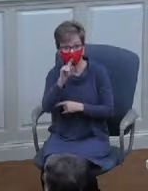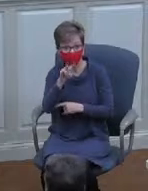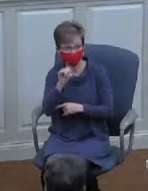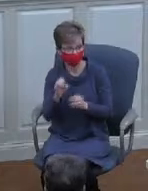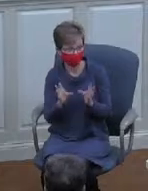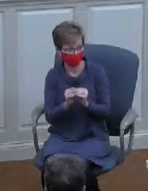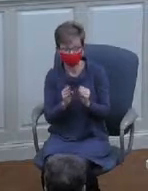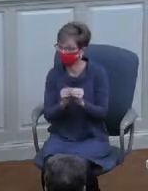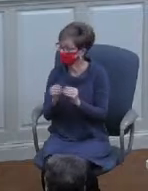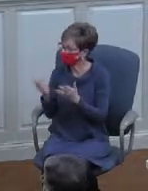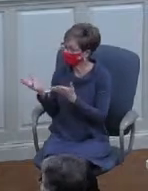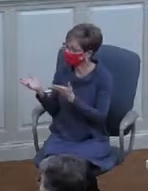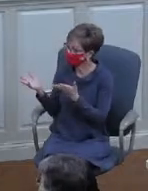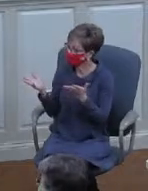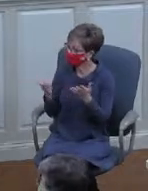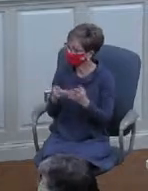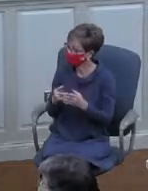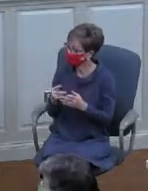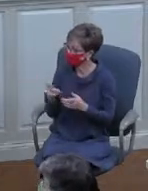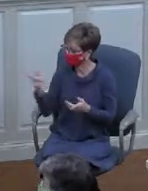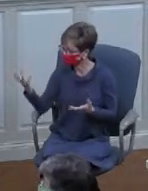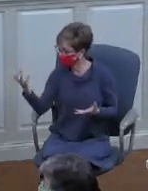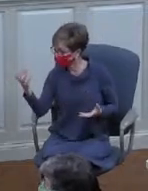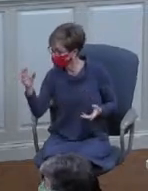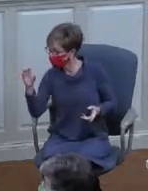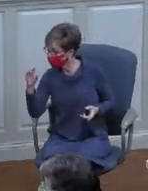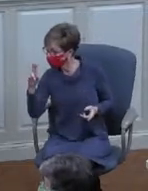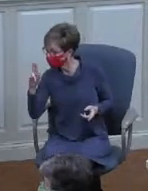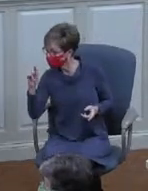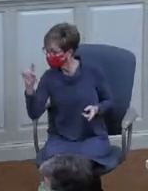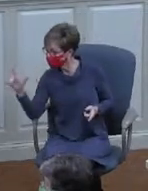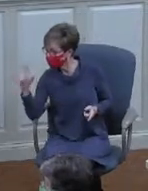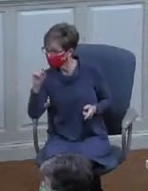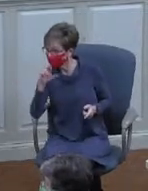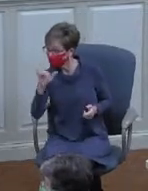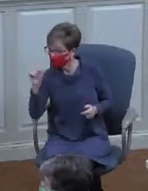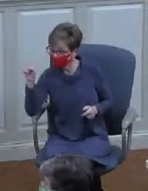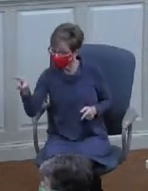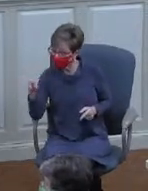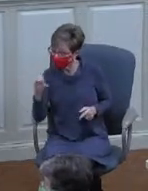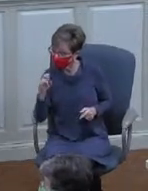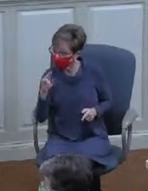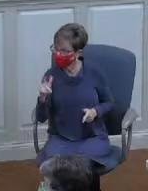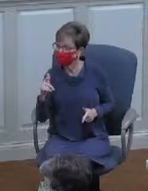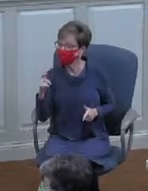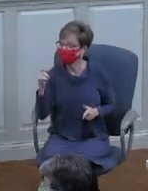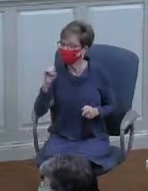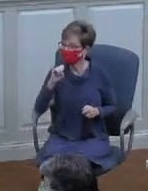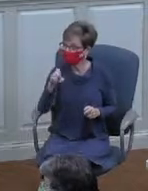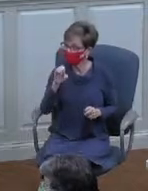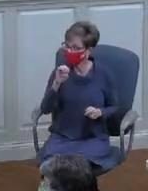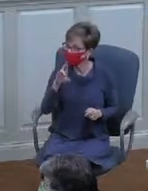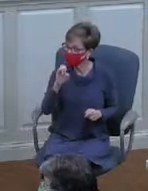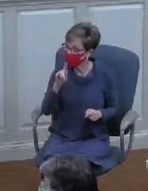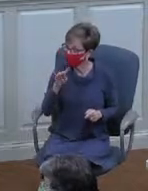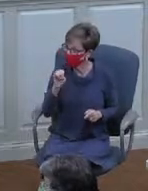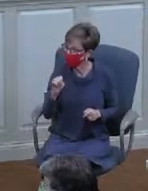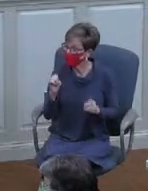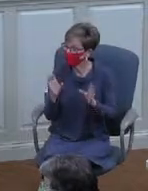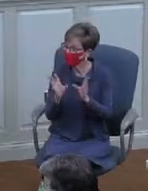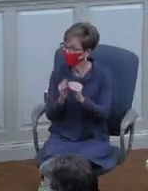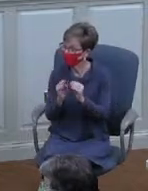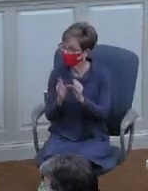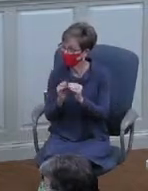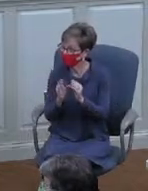You want to do that, or you want me to? All right. We will go into executive session to discuss a personnel